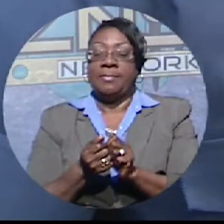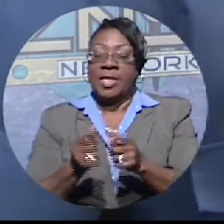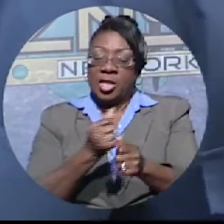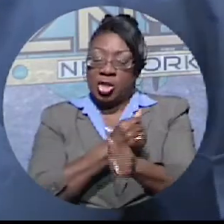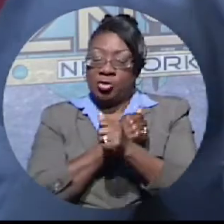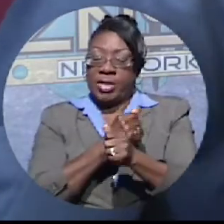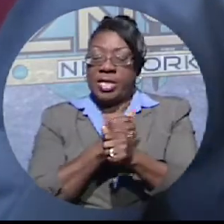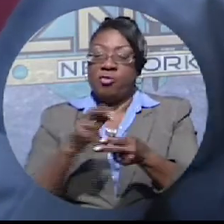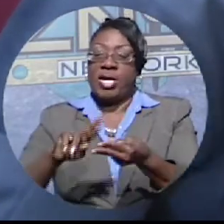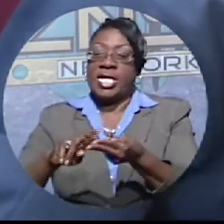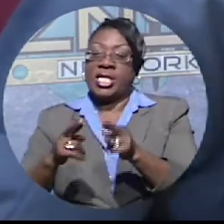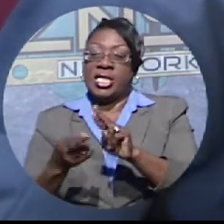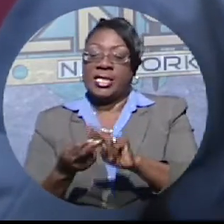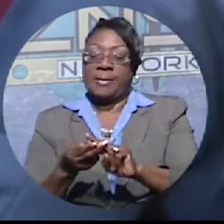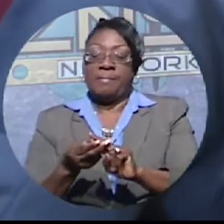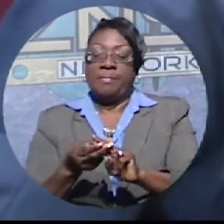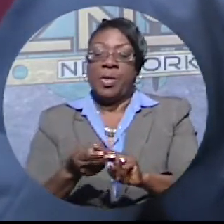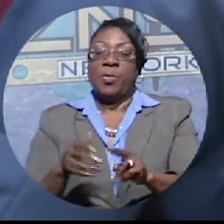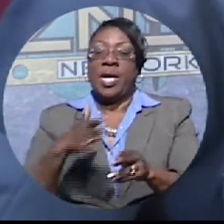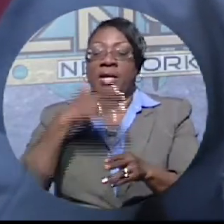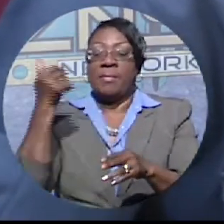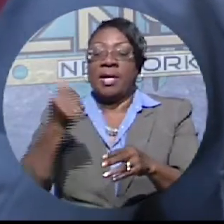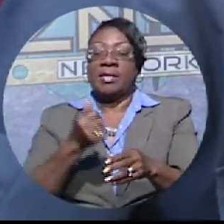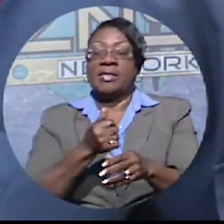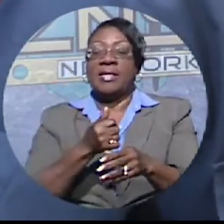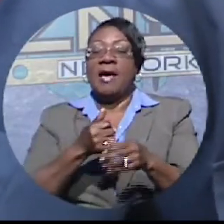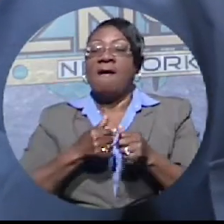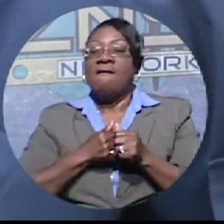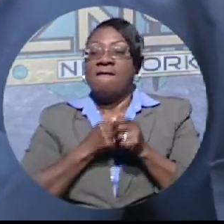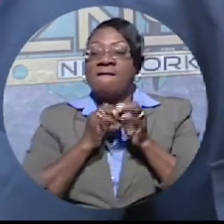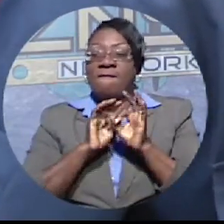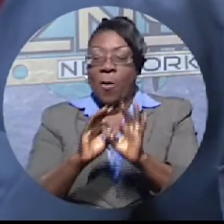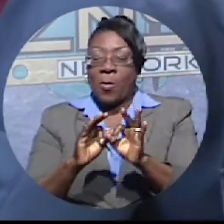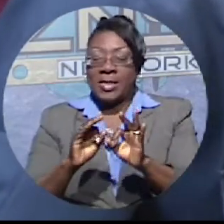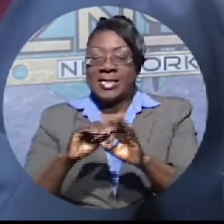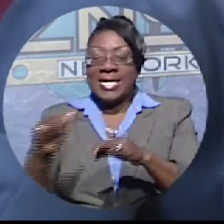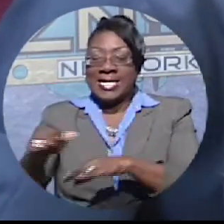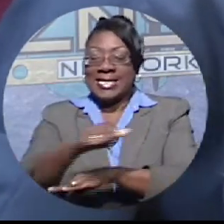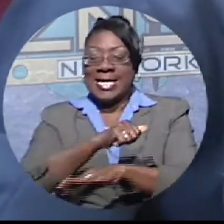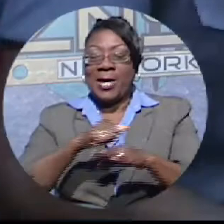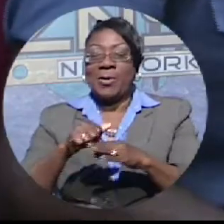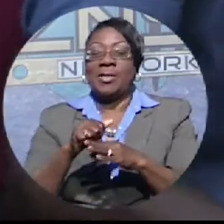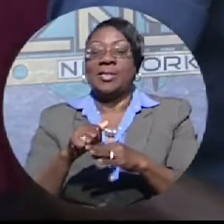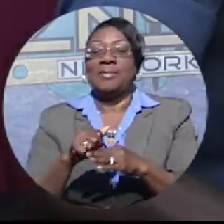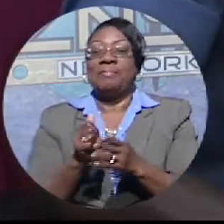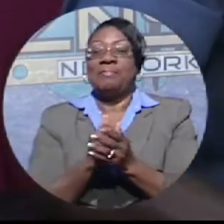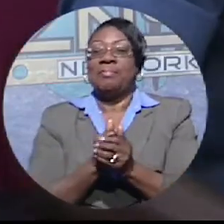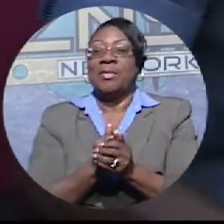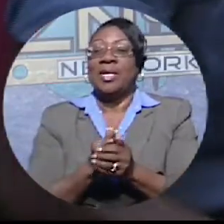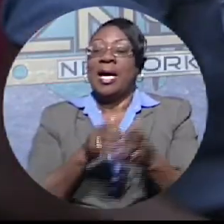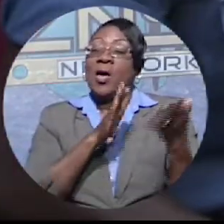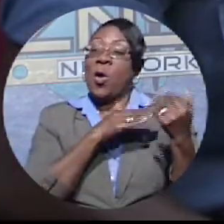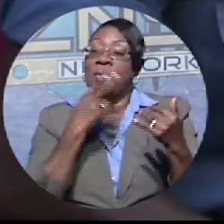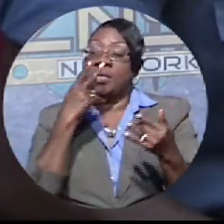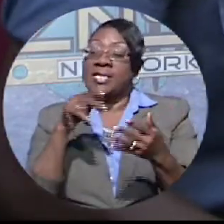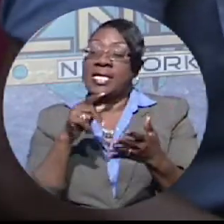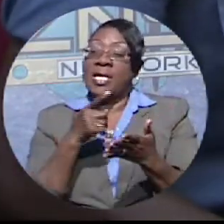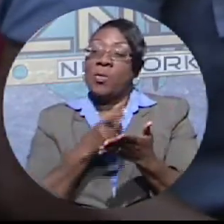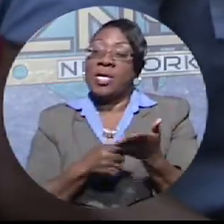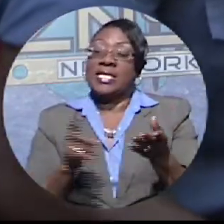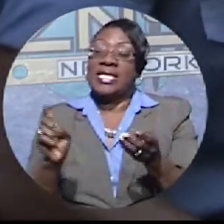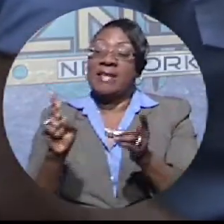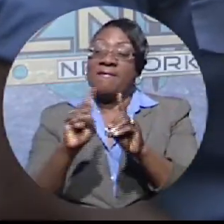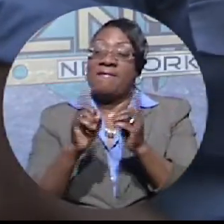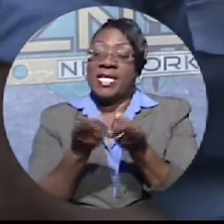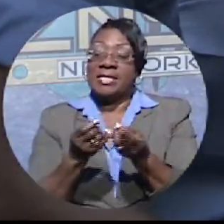relationships, and we are the premier force in the region, so it's only fitting that we ought to be here. I hope you see that what the Defense Force